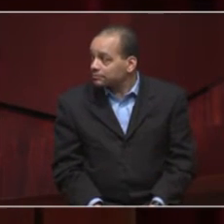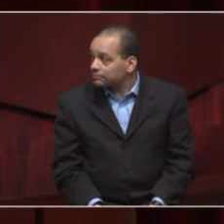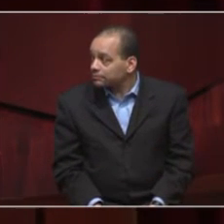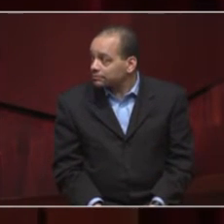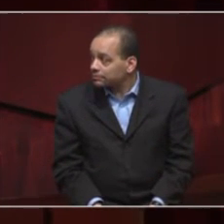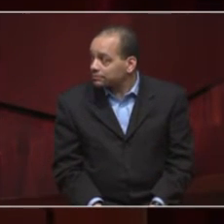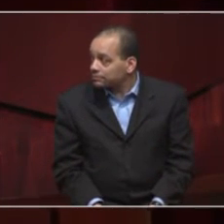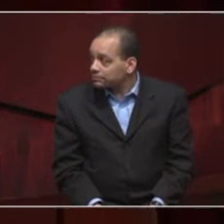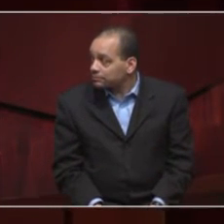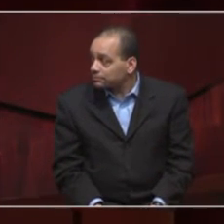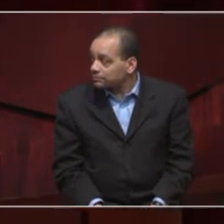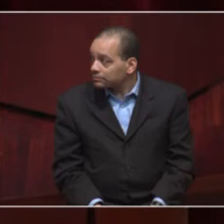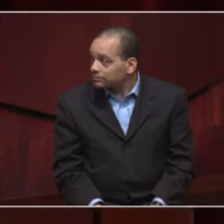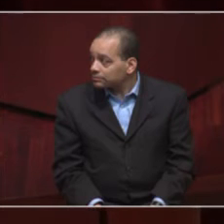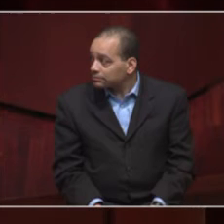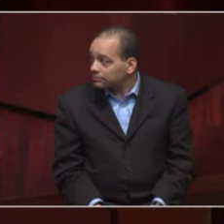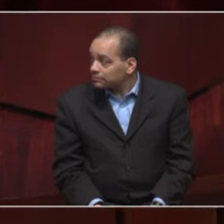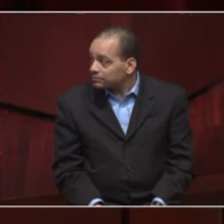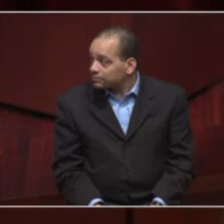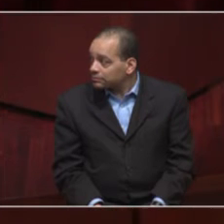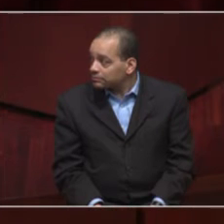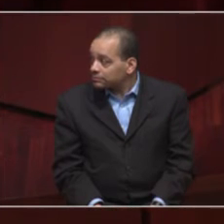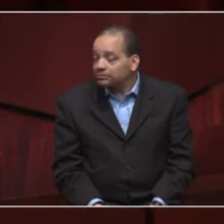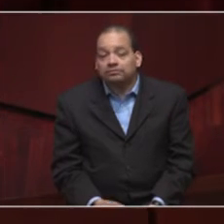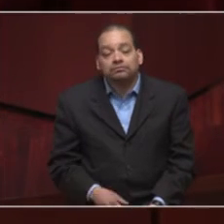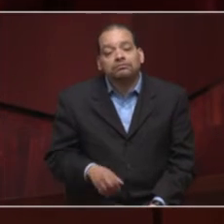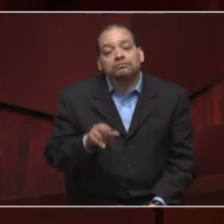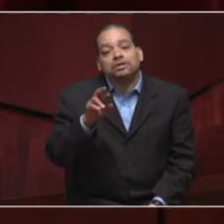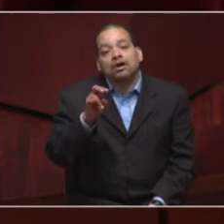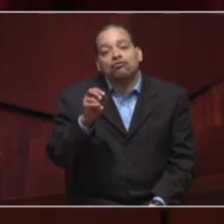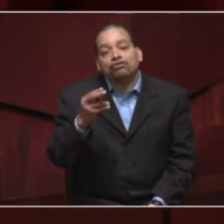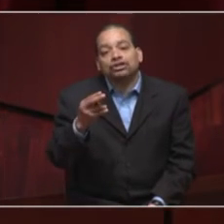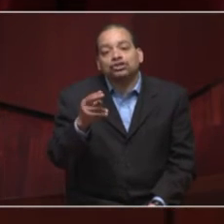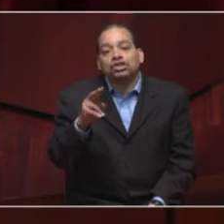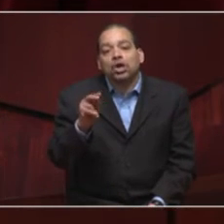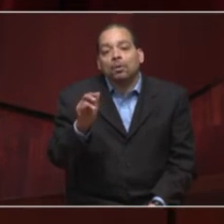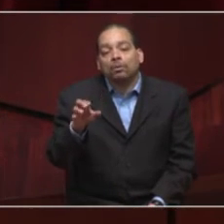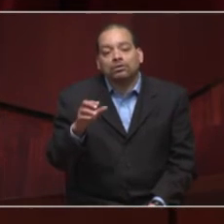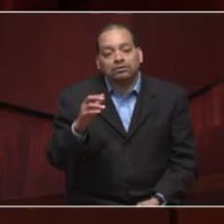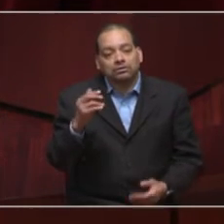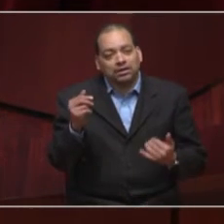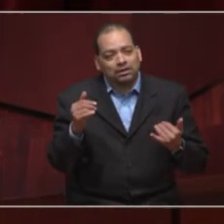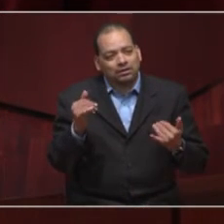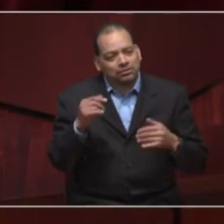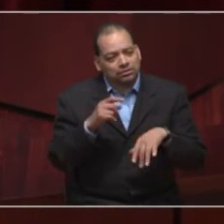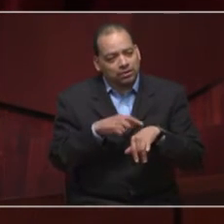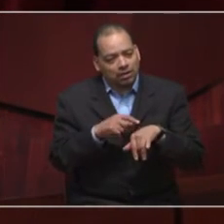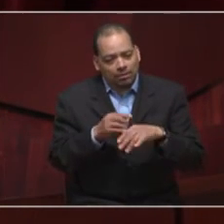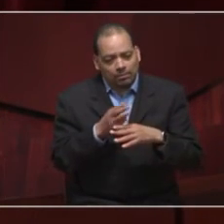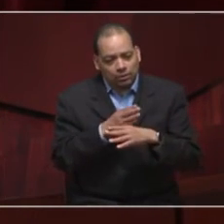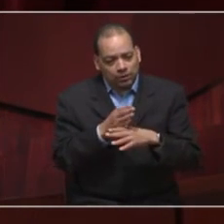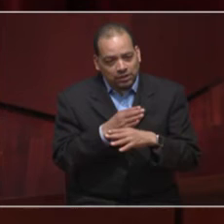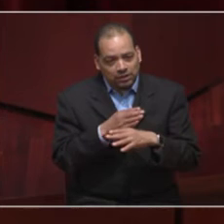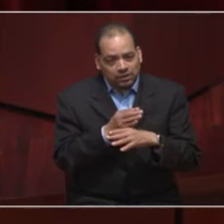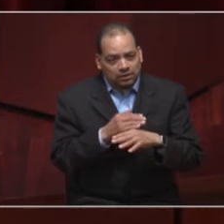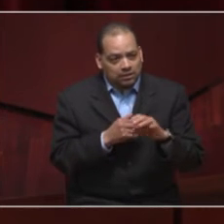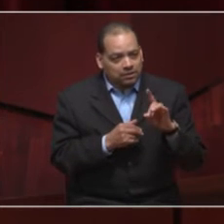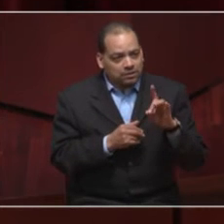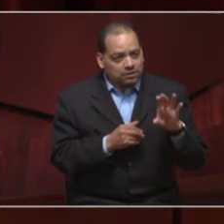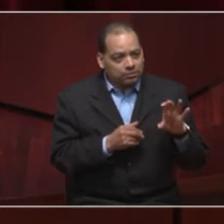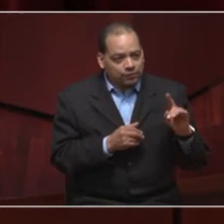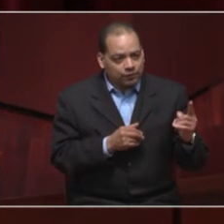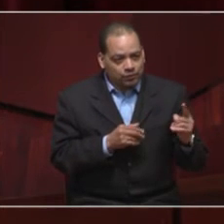Lynn, yes. This is Rich Noble, NARA. That period between December 1st and